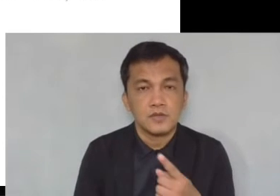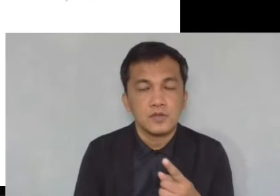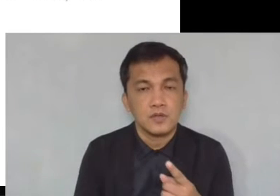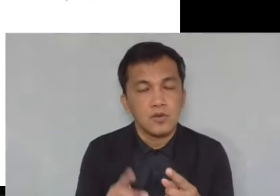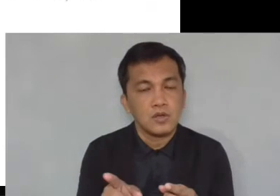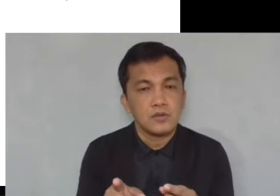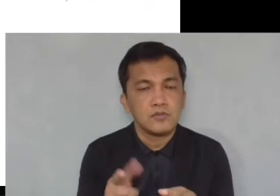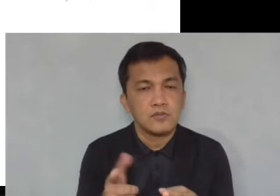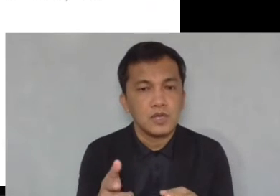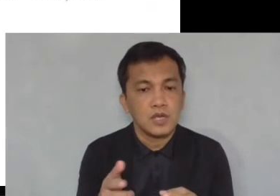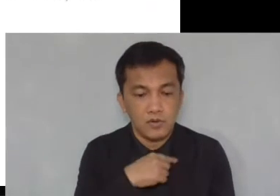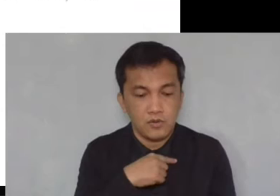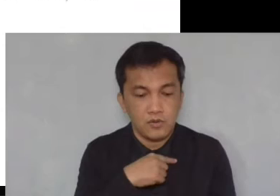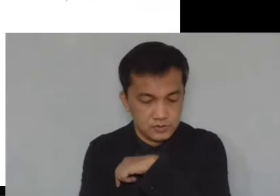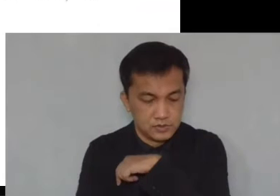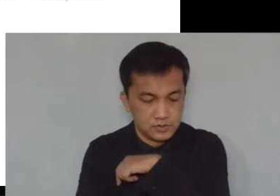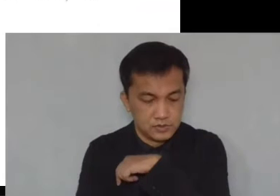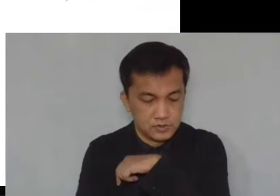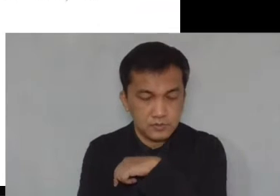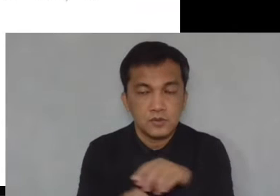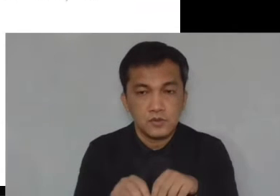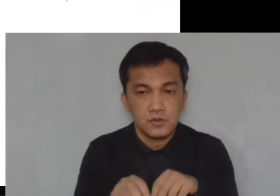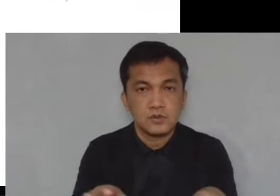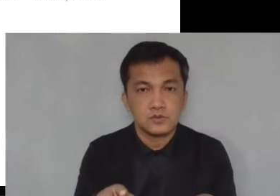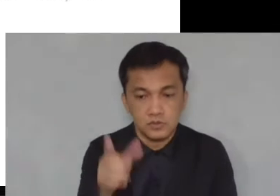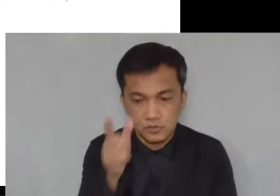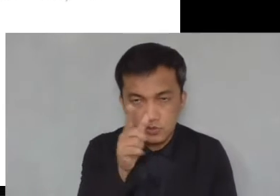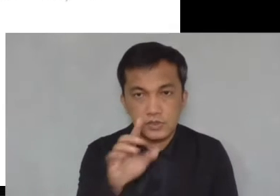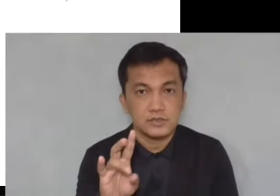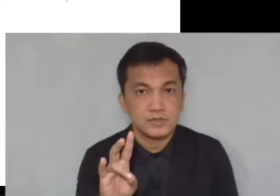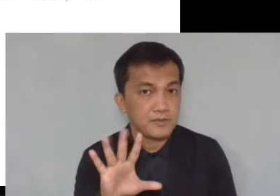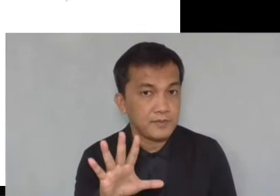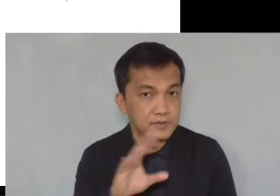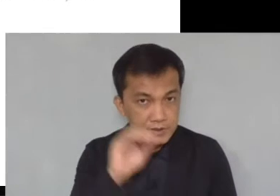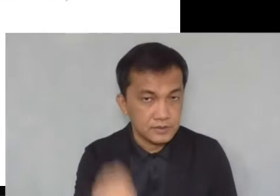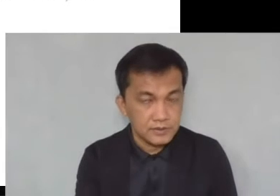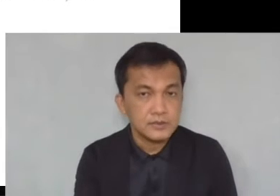5%. Our geographical spread calls from Luzon is 75%,